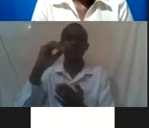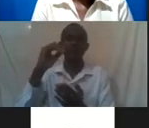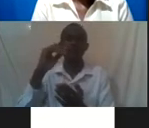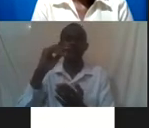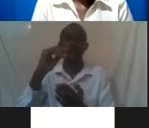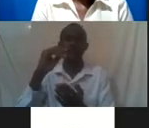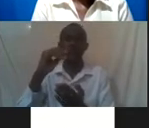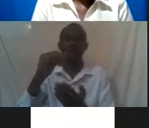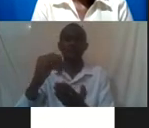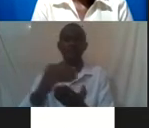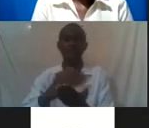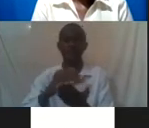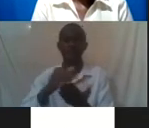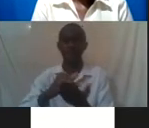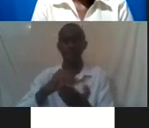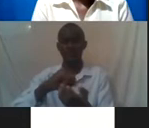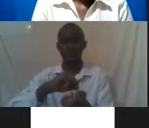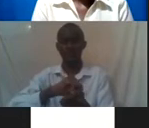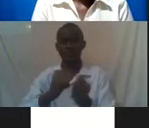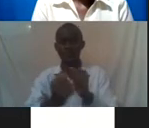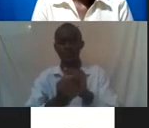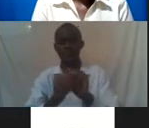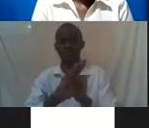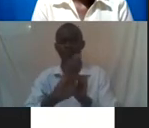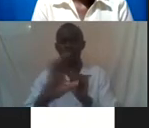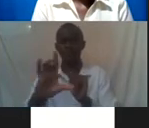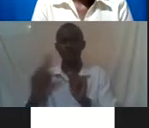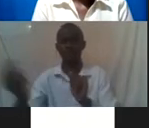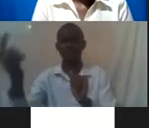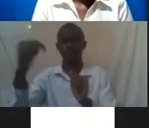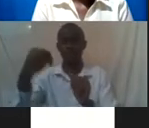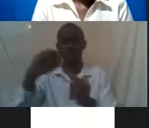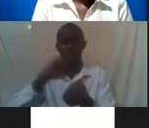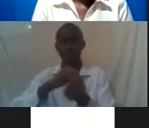constitutional amendment bill is bringing in amendments